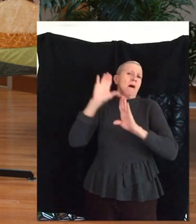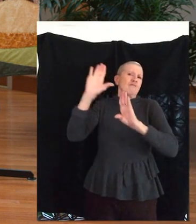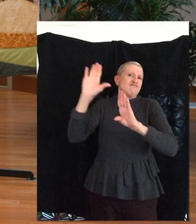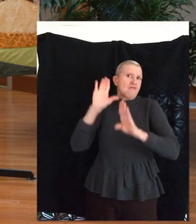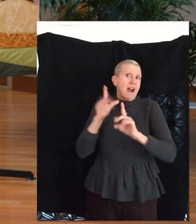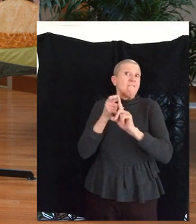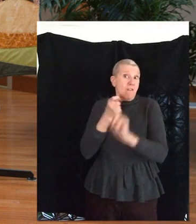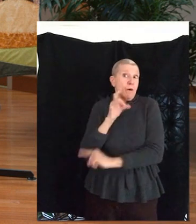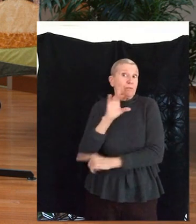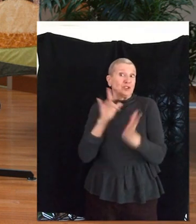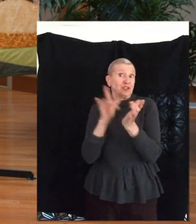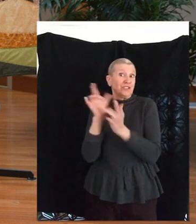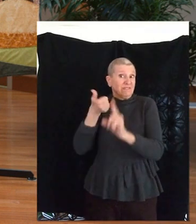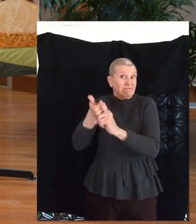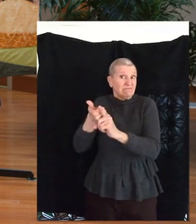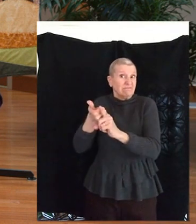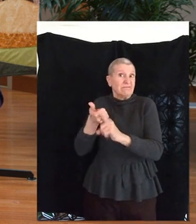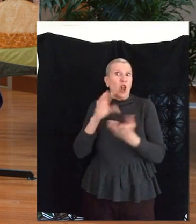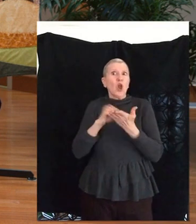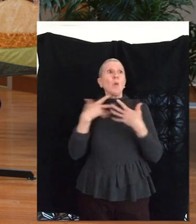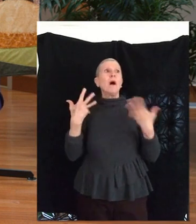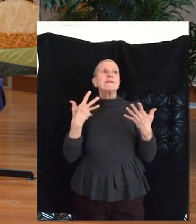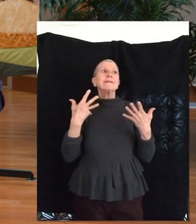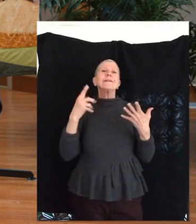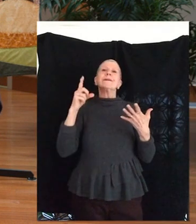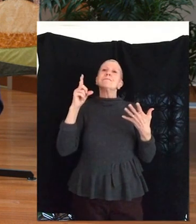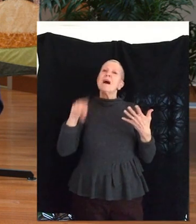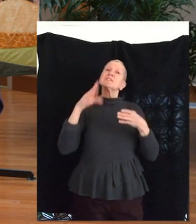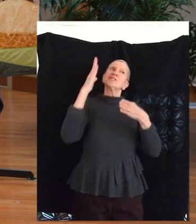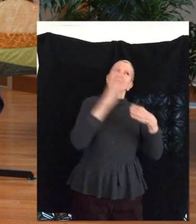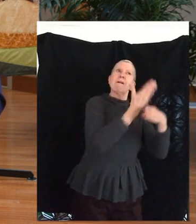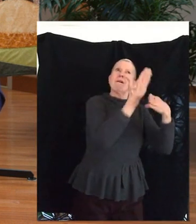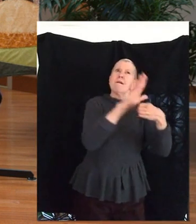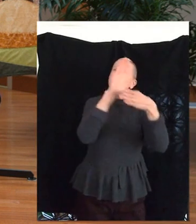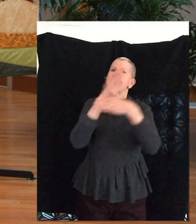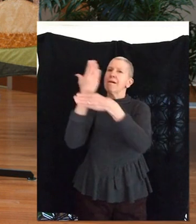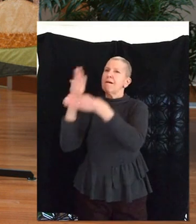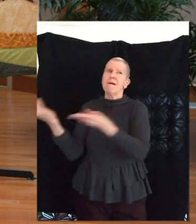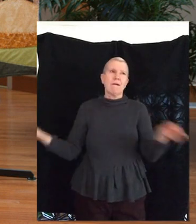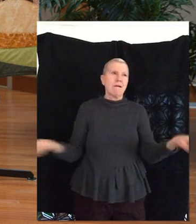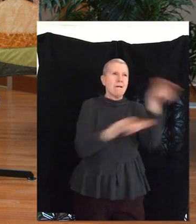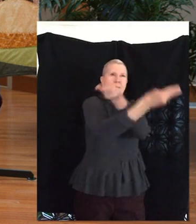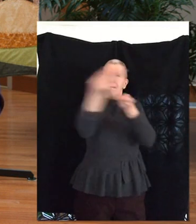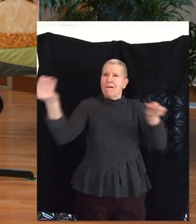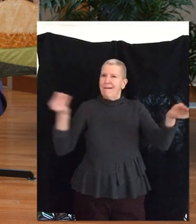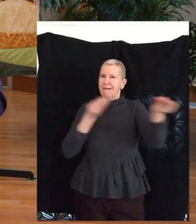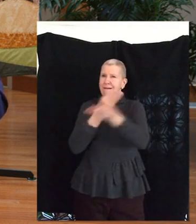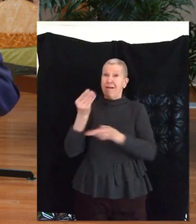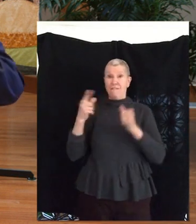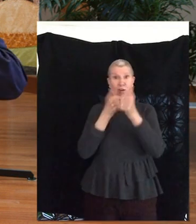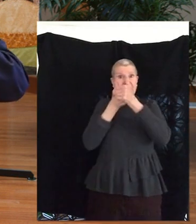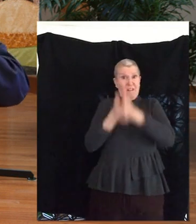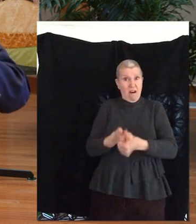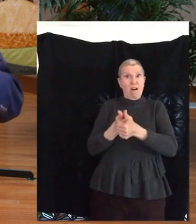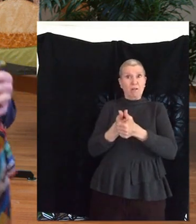they learned it really well. They learned you need to share. And so the first disciples, they